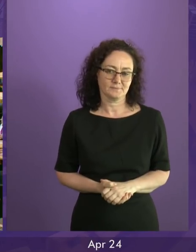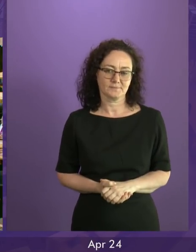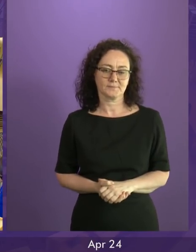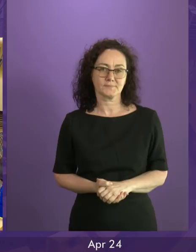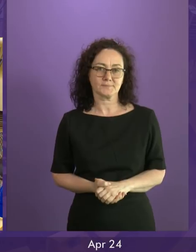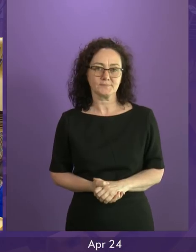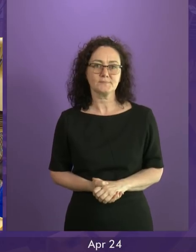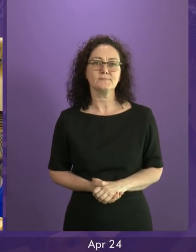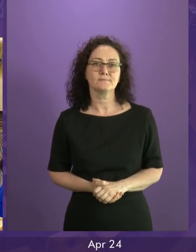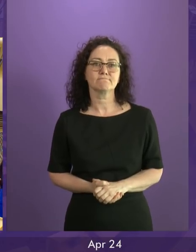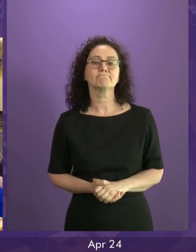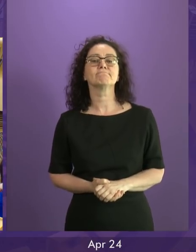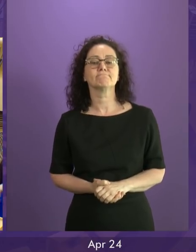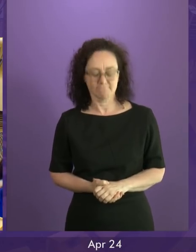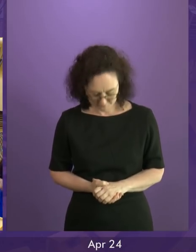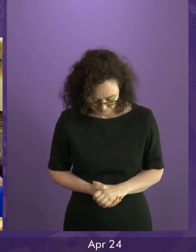First Minister.